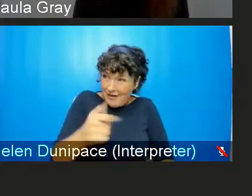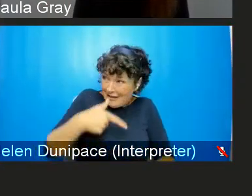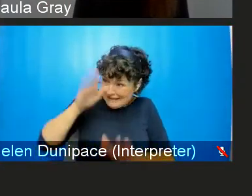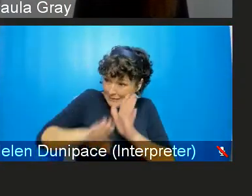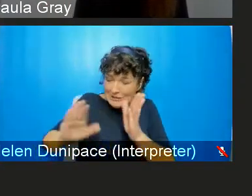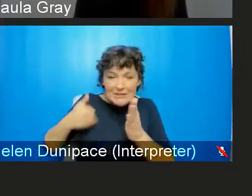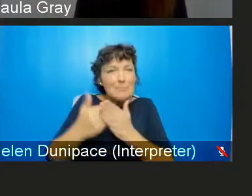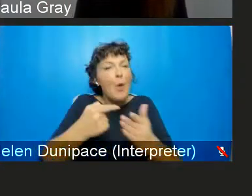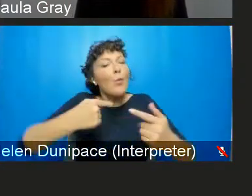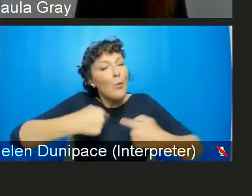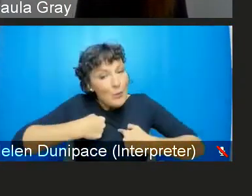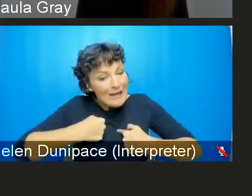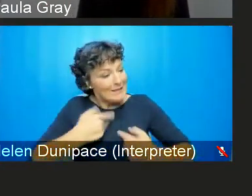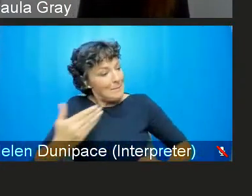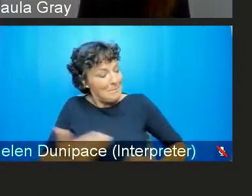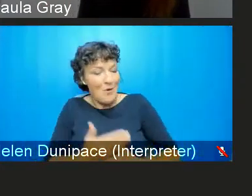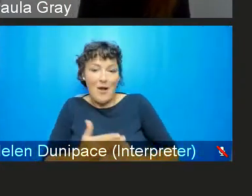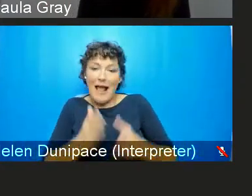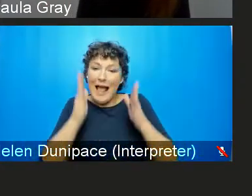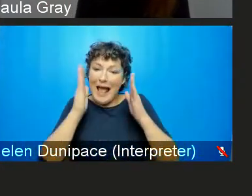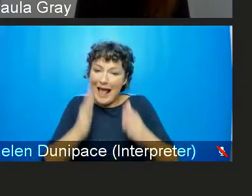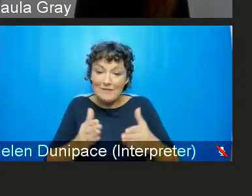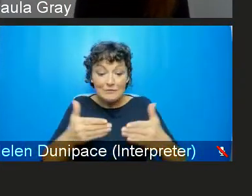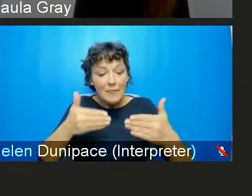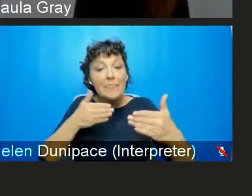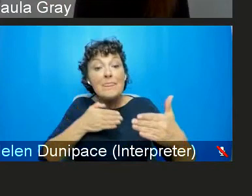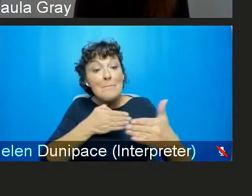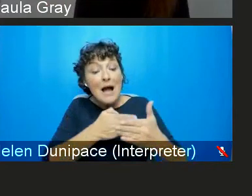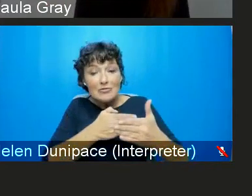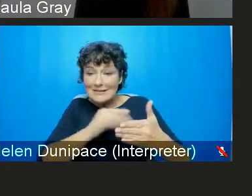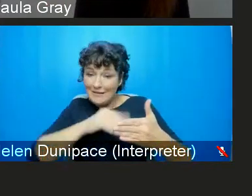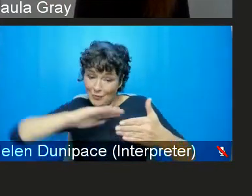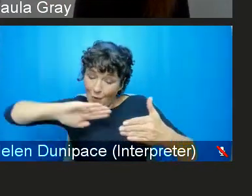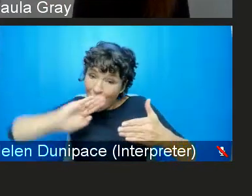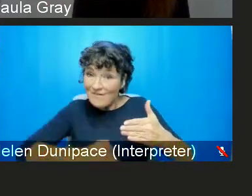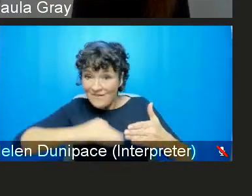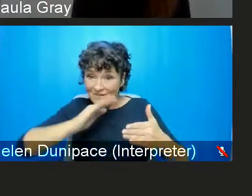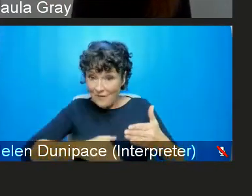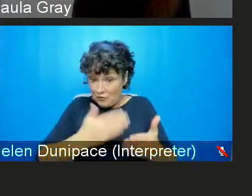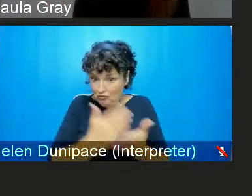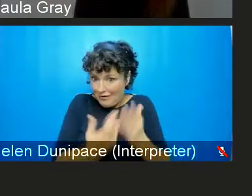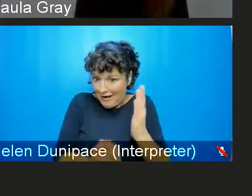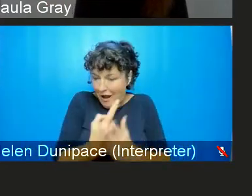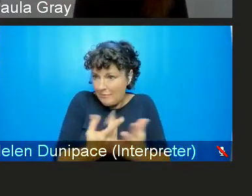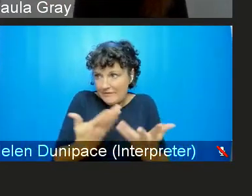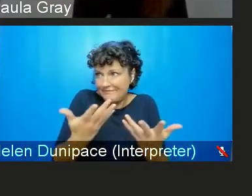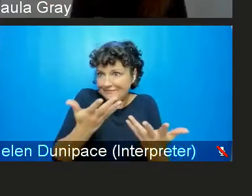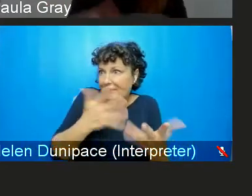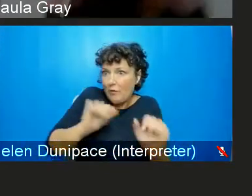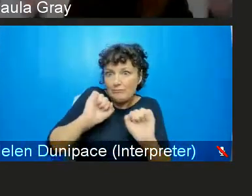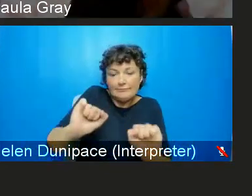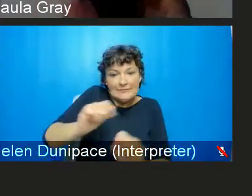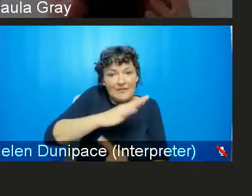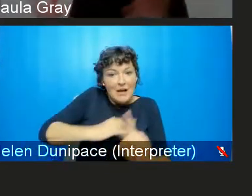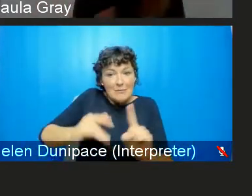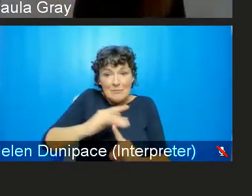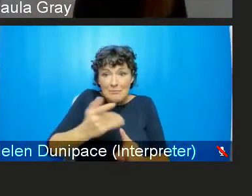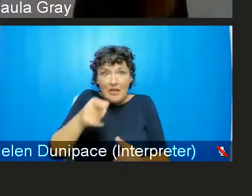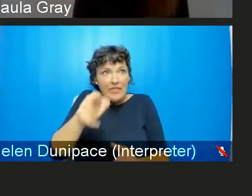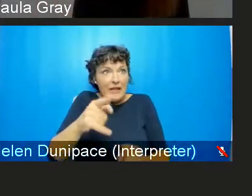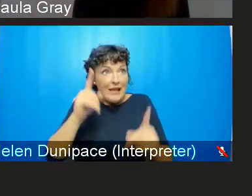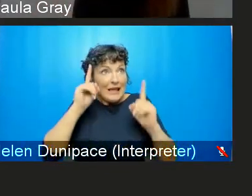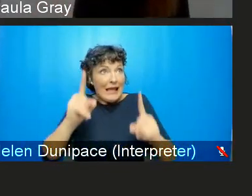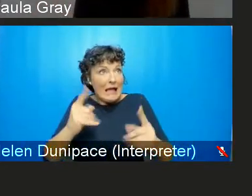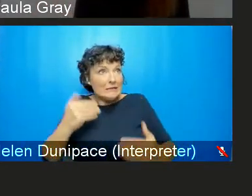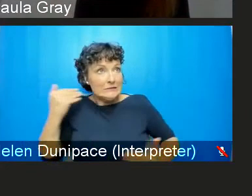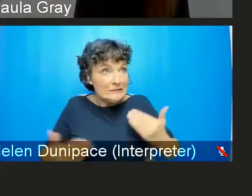removing those barriers that have inadvertently arisen for whatever that may be within that environment that's not allowed them to thrive